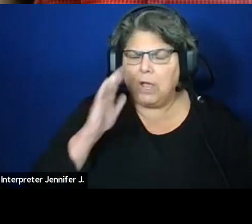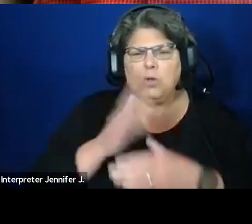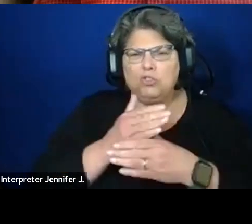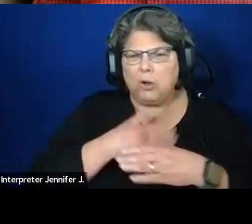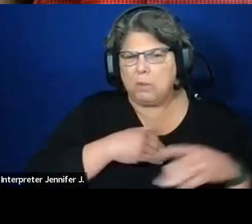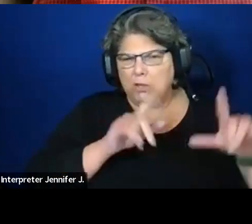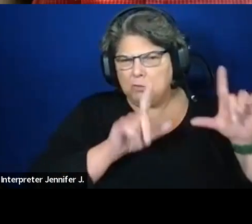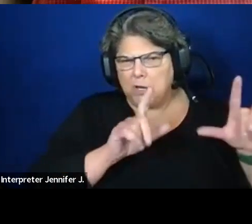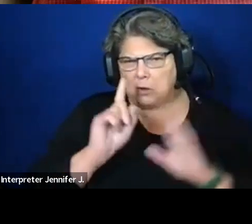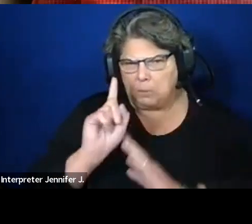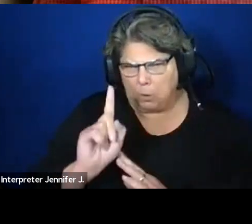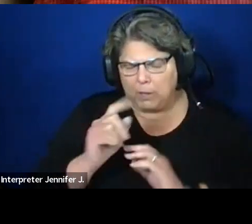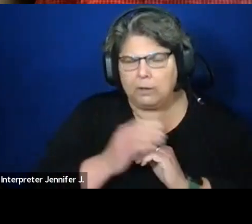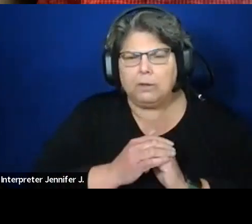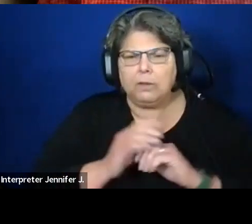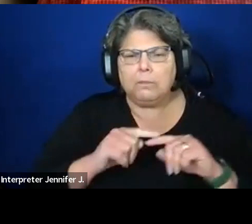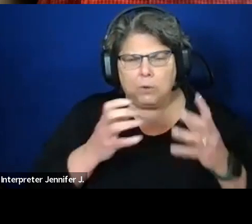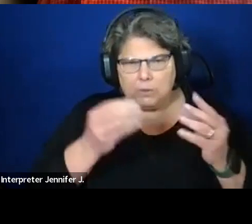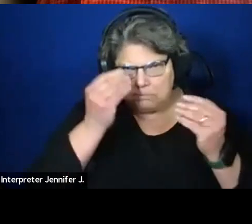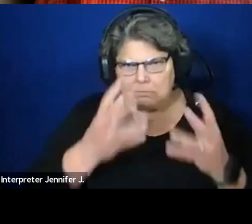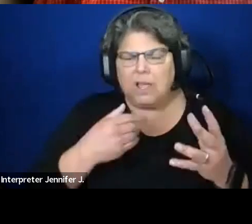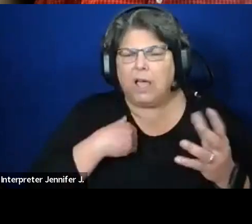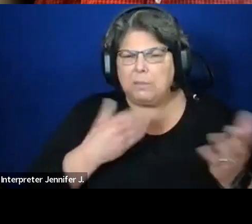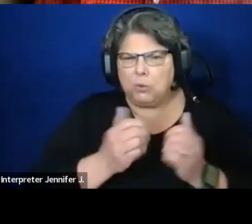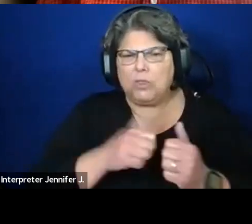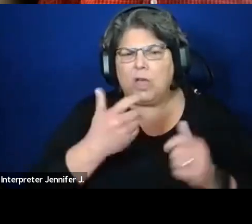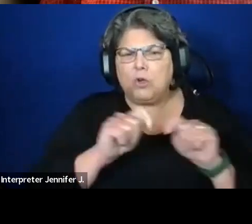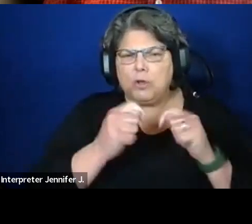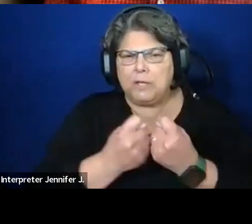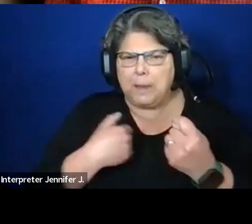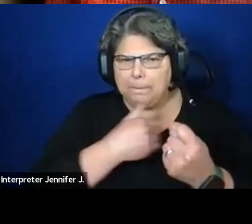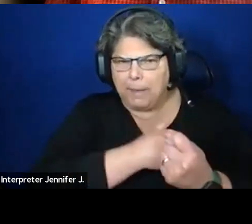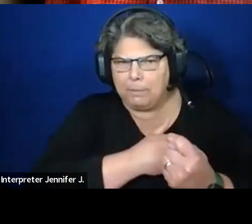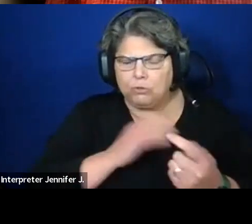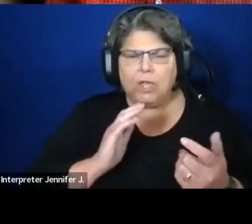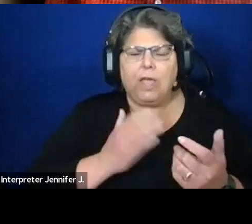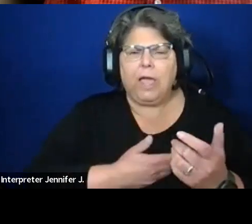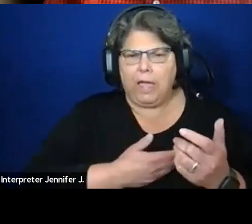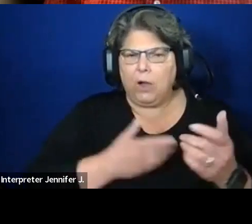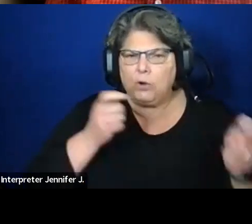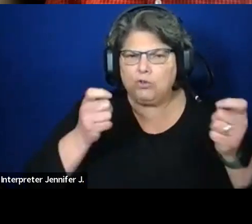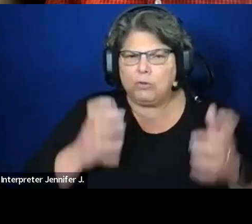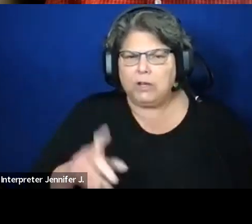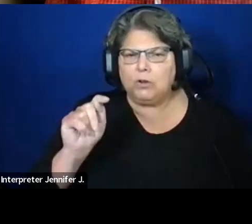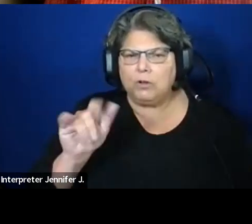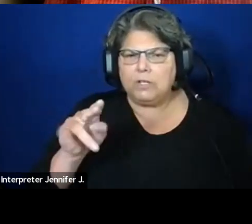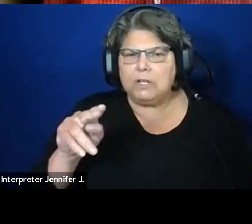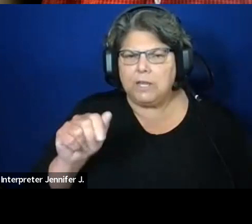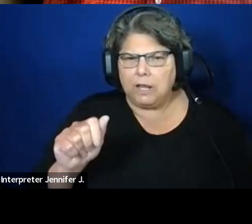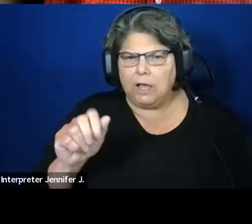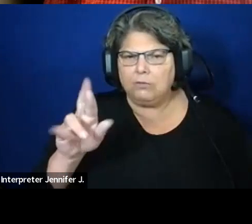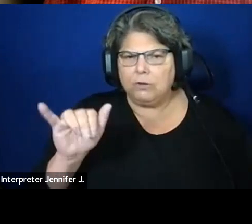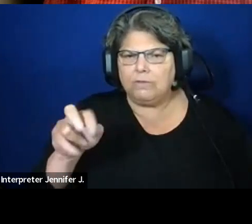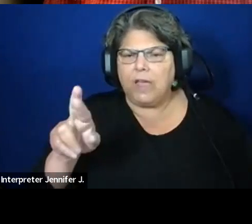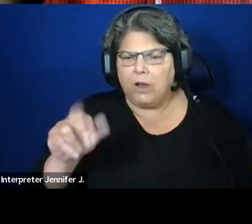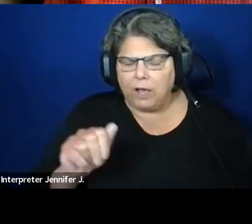to acknowledge that I'm here with my fellow team members, including our director, Tina Rivera, who's going to speak after I do,